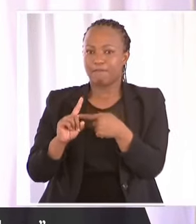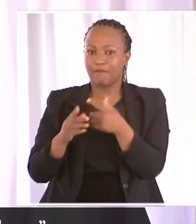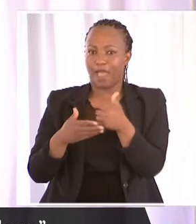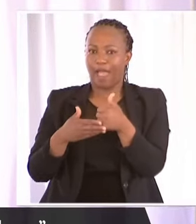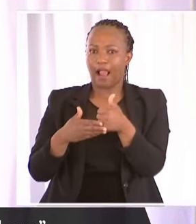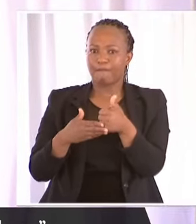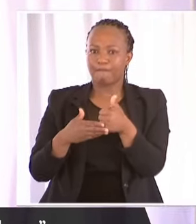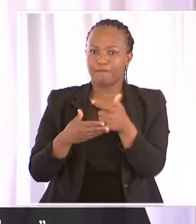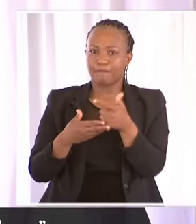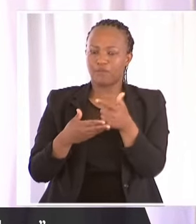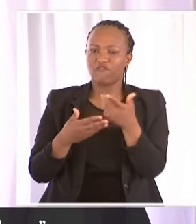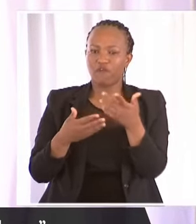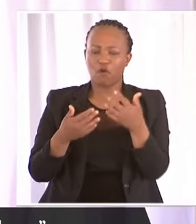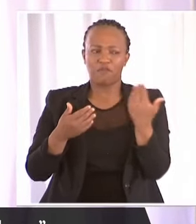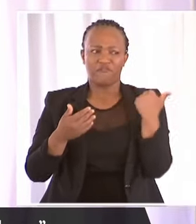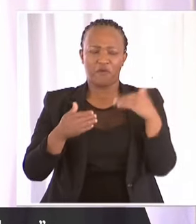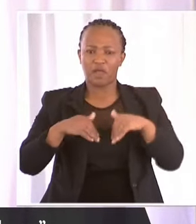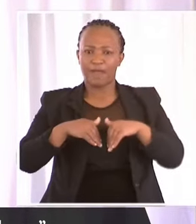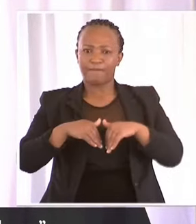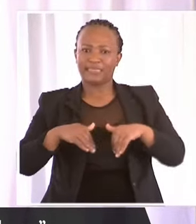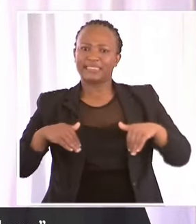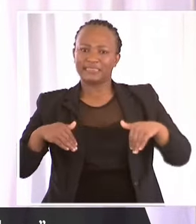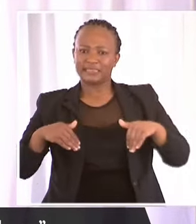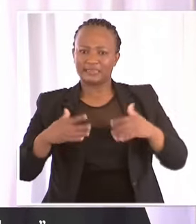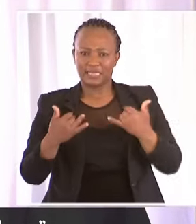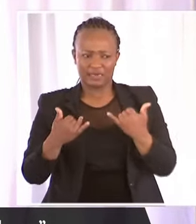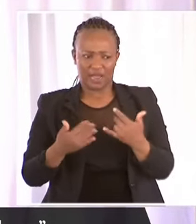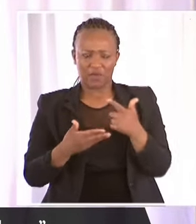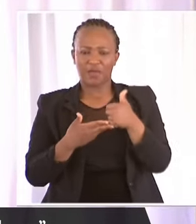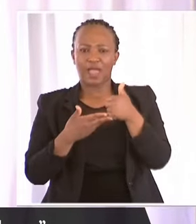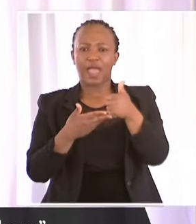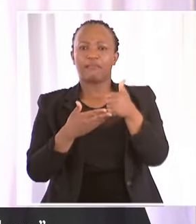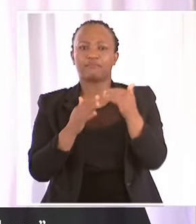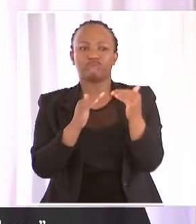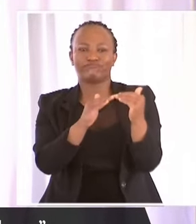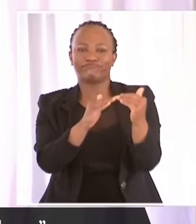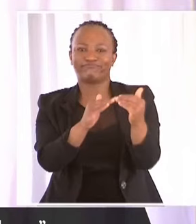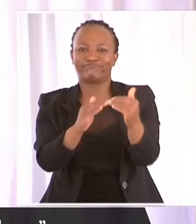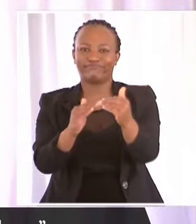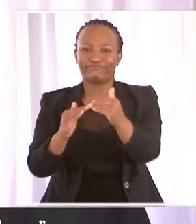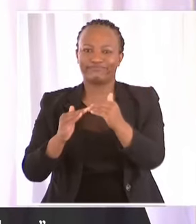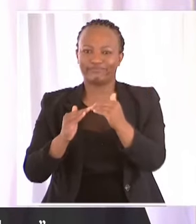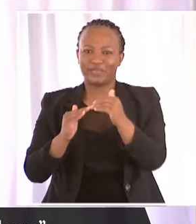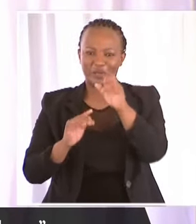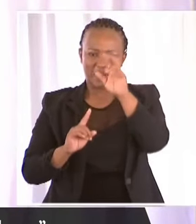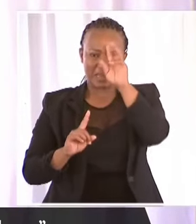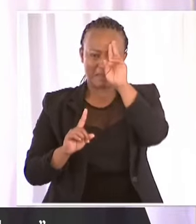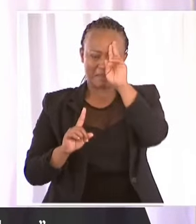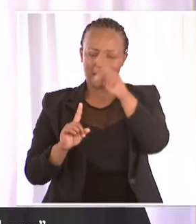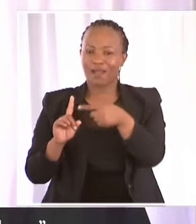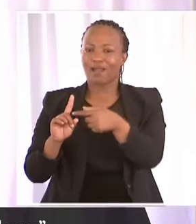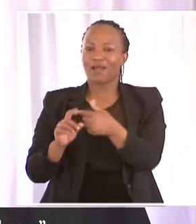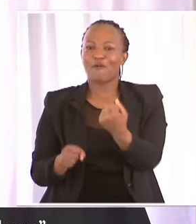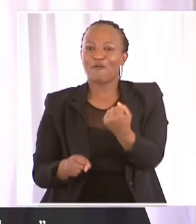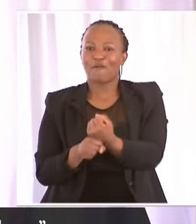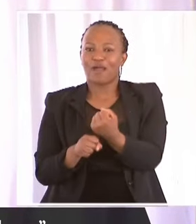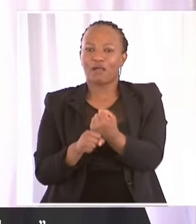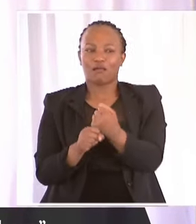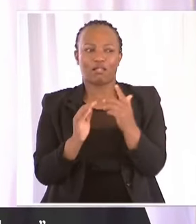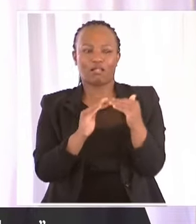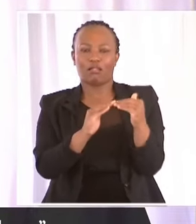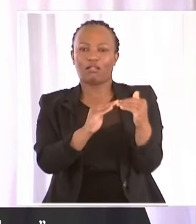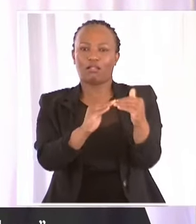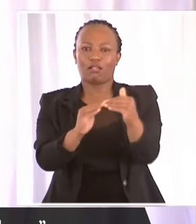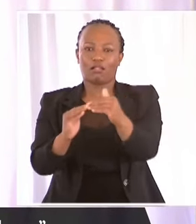them. It is this legacy we remember today. It inspires us and it gives